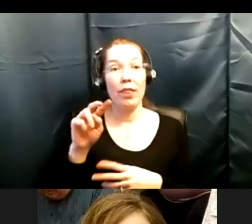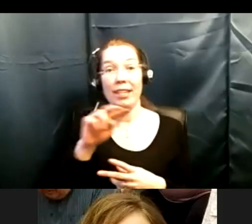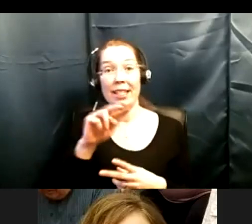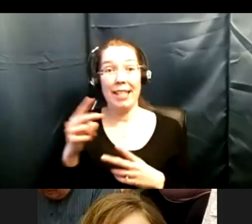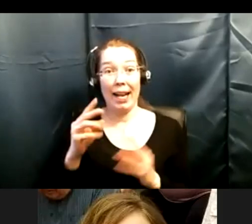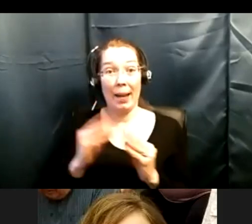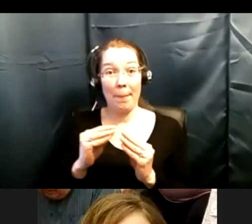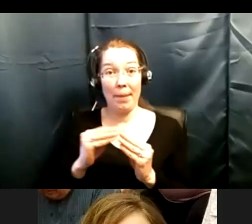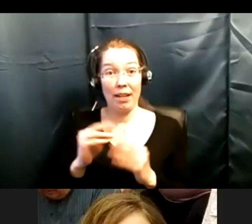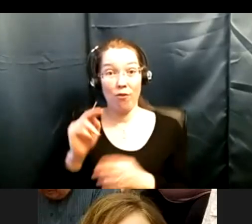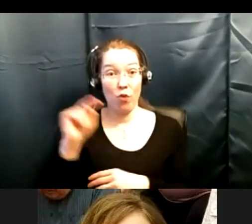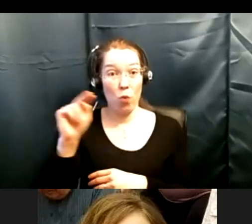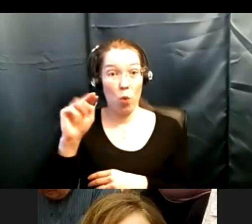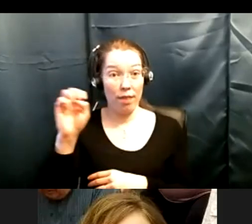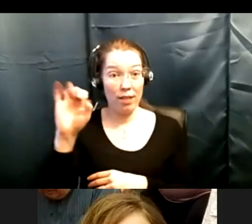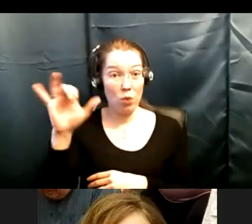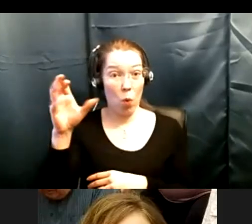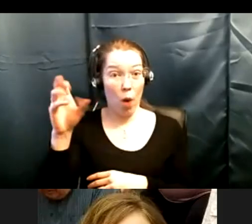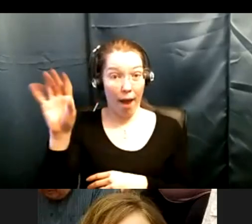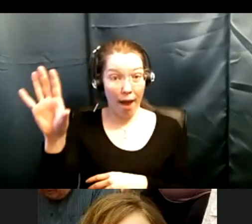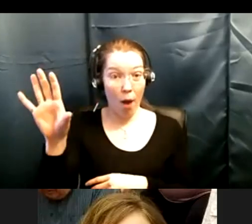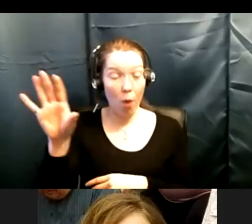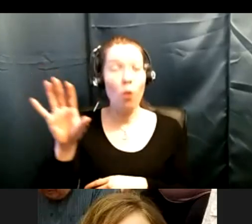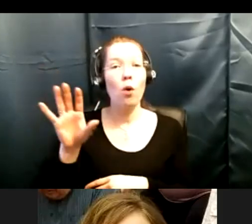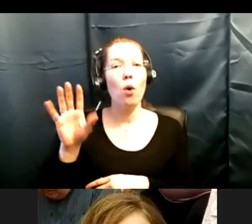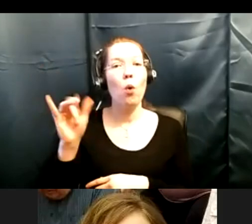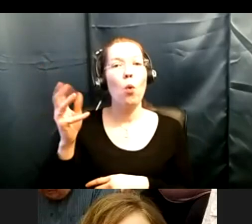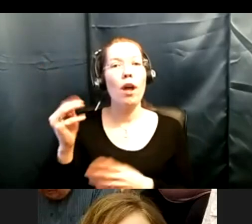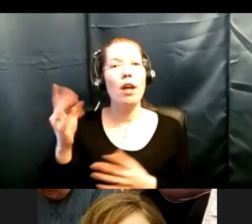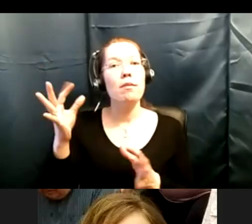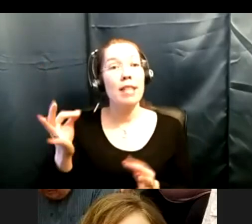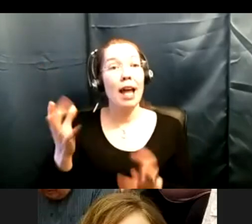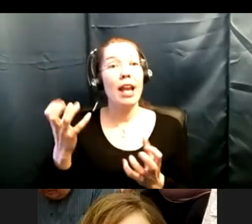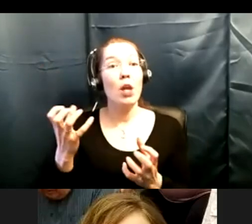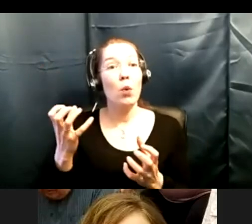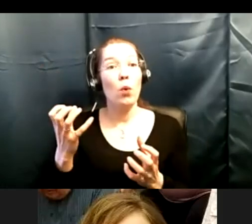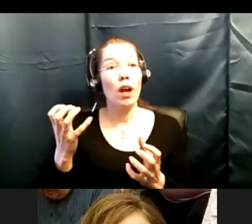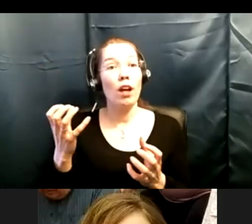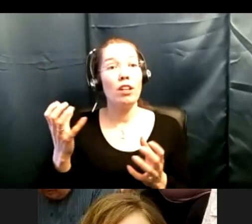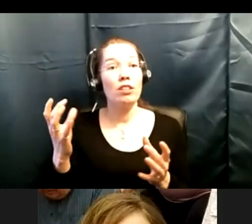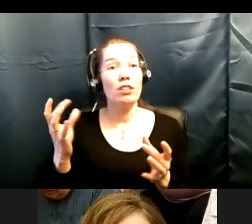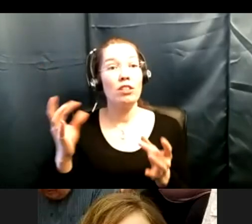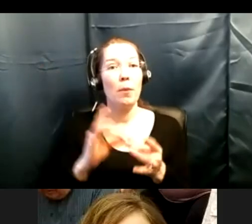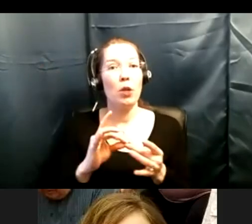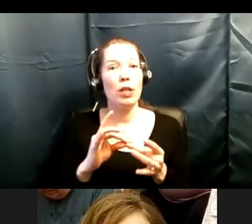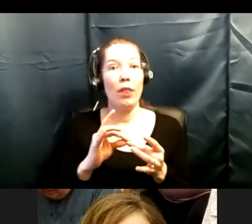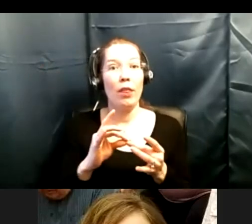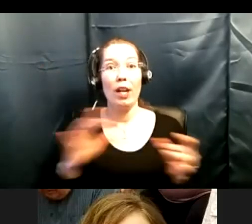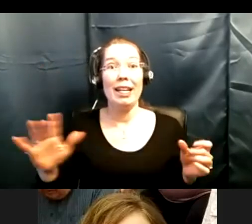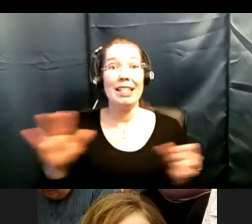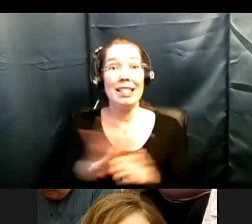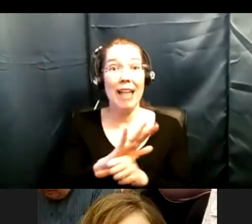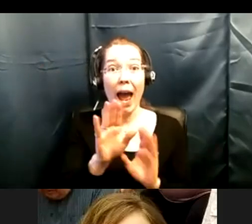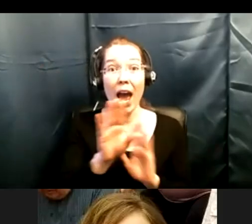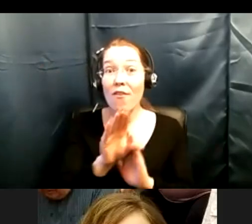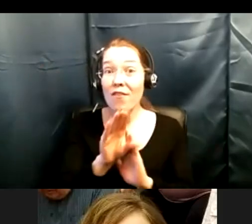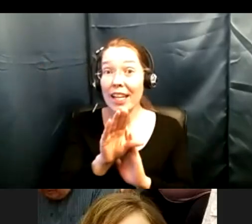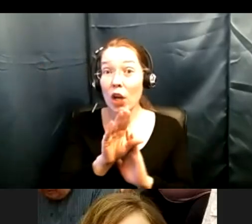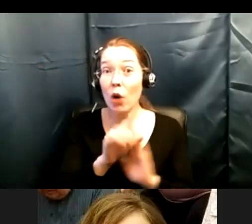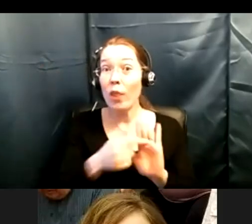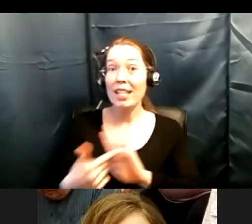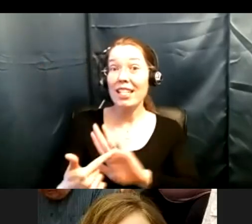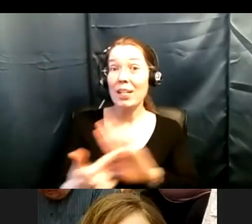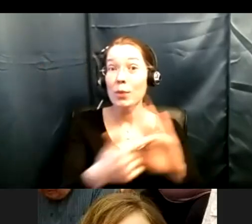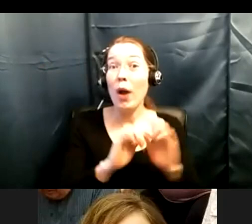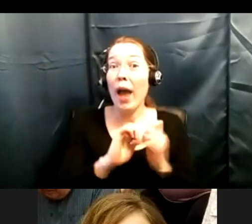Northeast Ohio, William has decided that he wants to put together an entire video that demonstrates how he uses